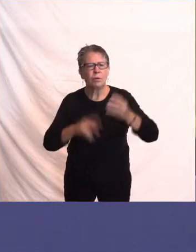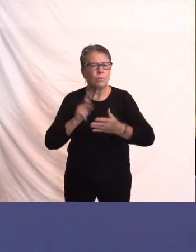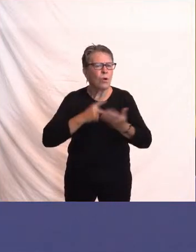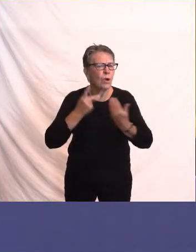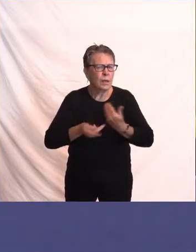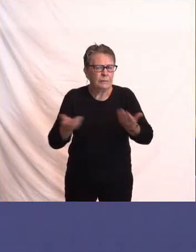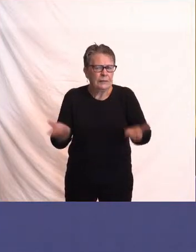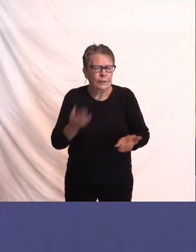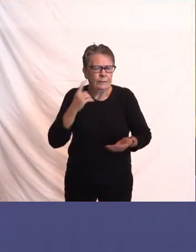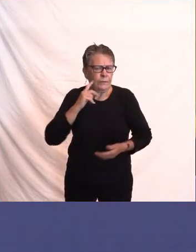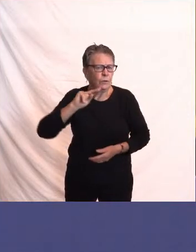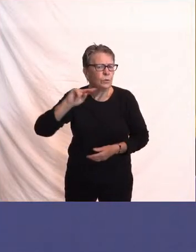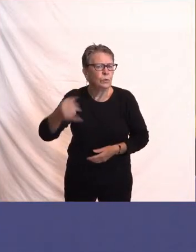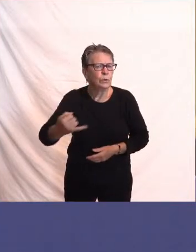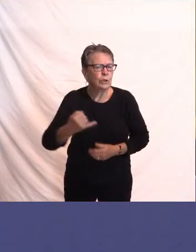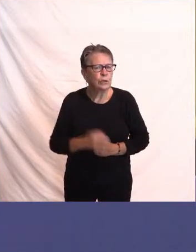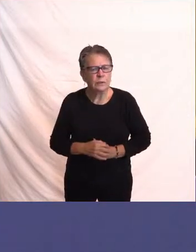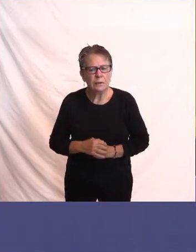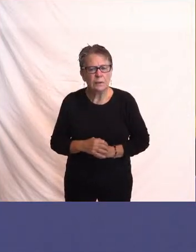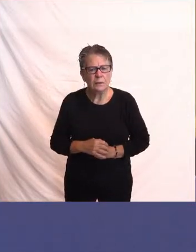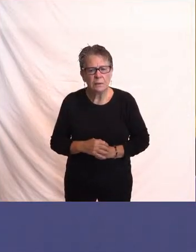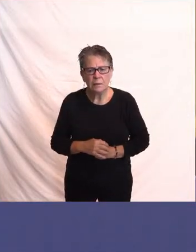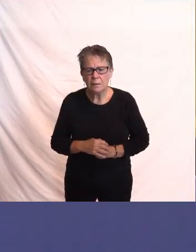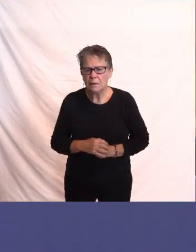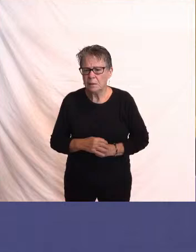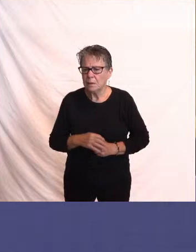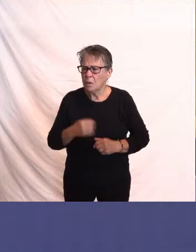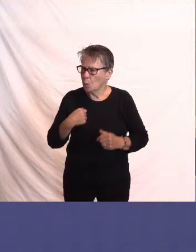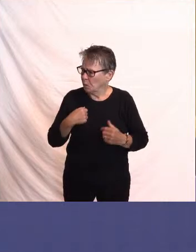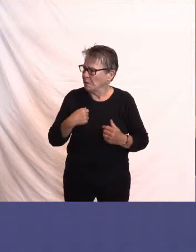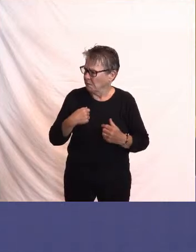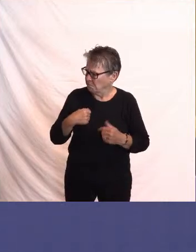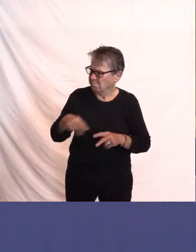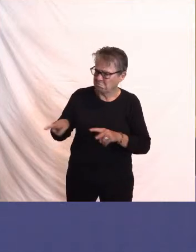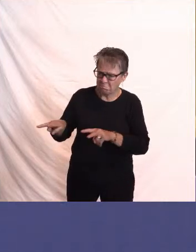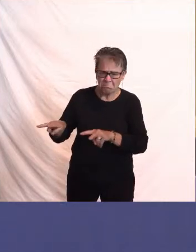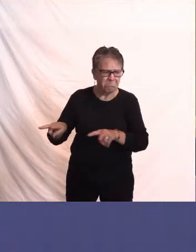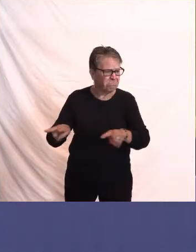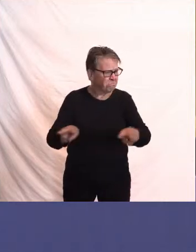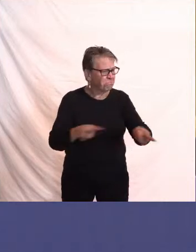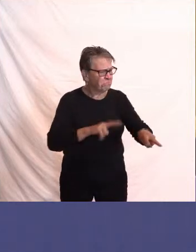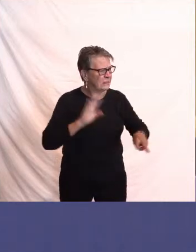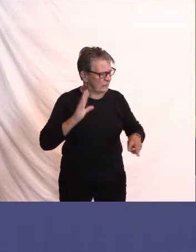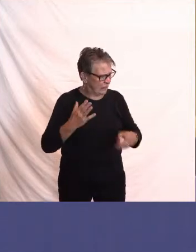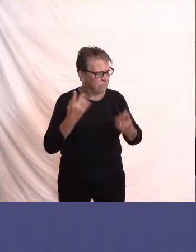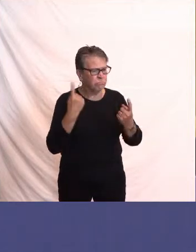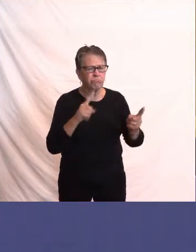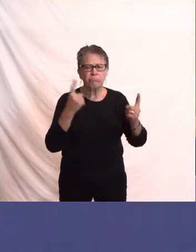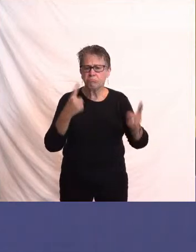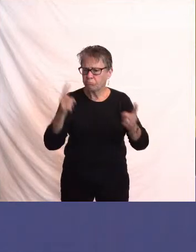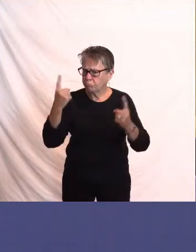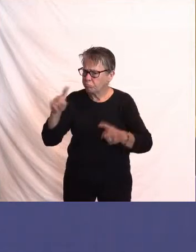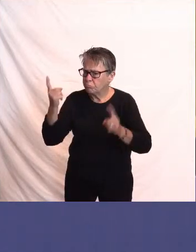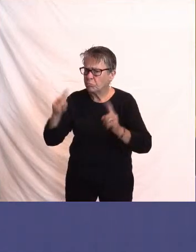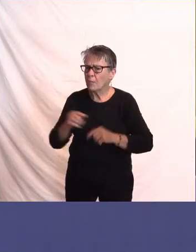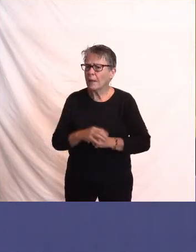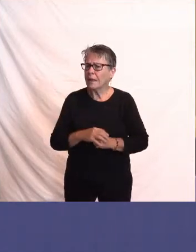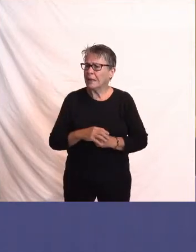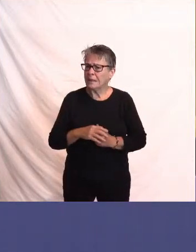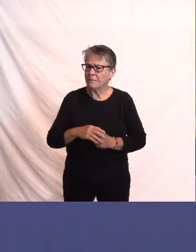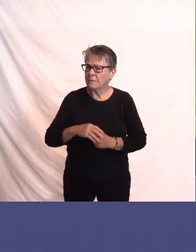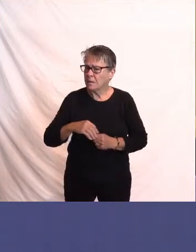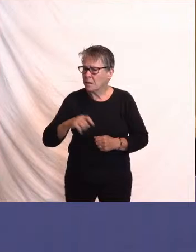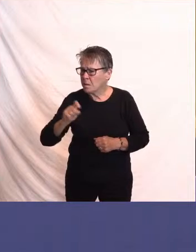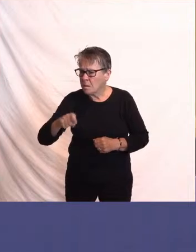resoundingly experiencing it works. But if we got more federal help, it would allow us in most of those cases not to